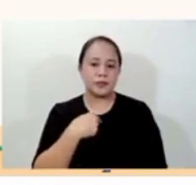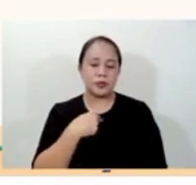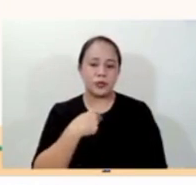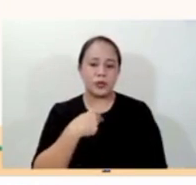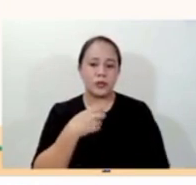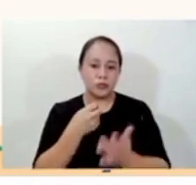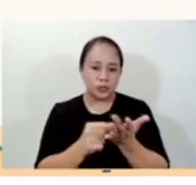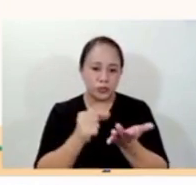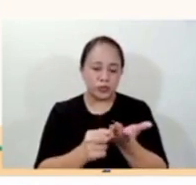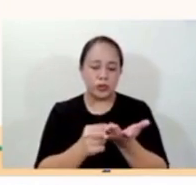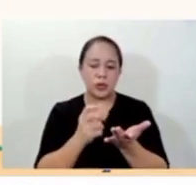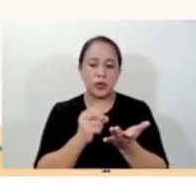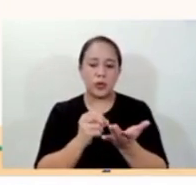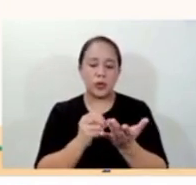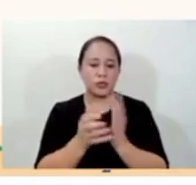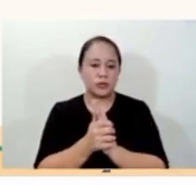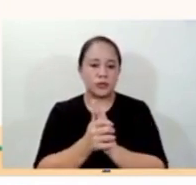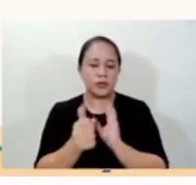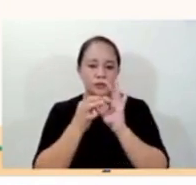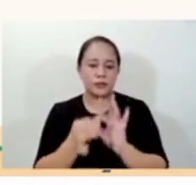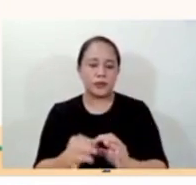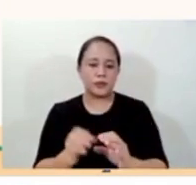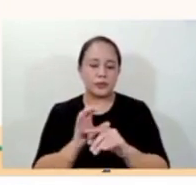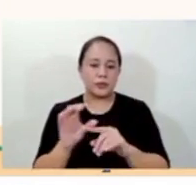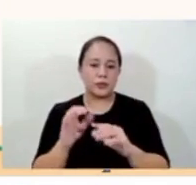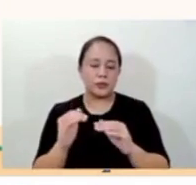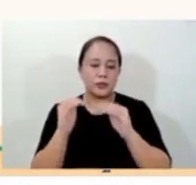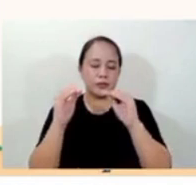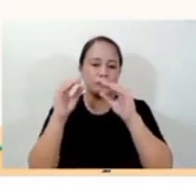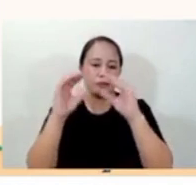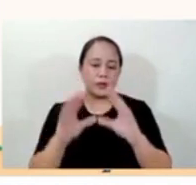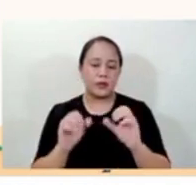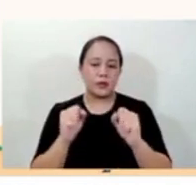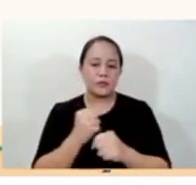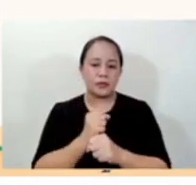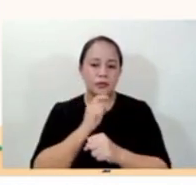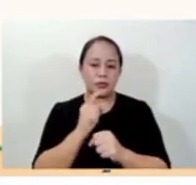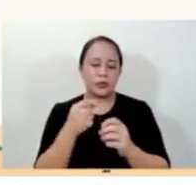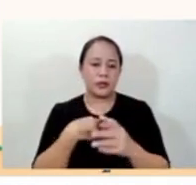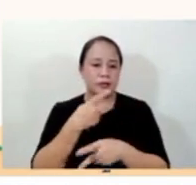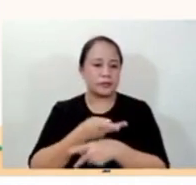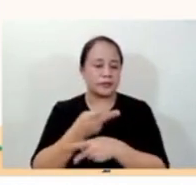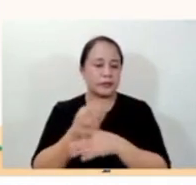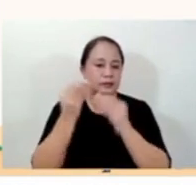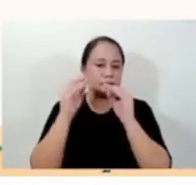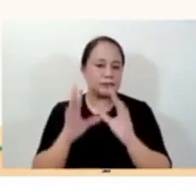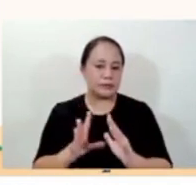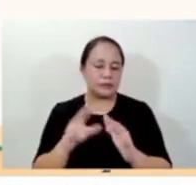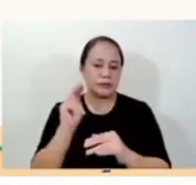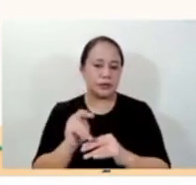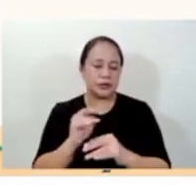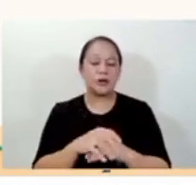the PPST, through a merit or competency-based career progression of teachers. We can